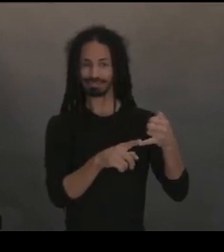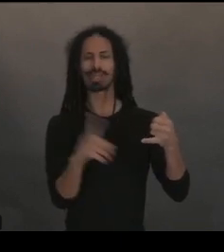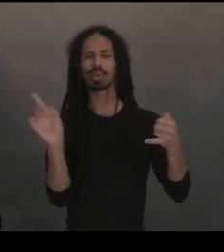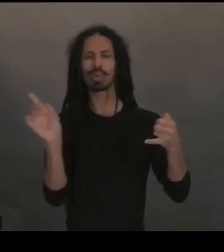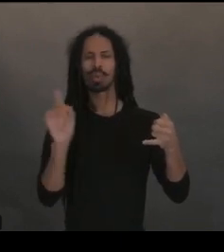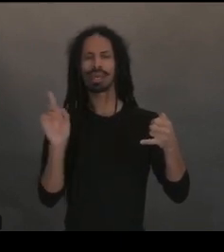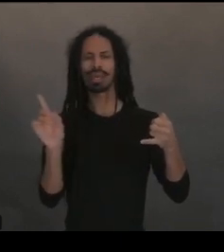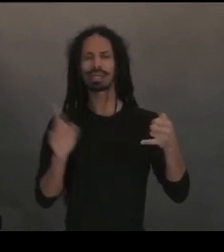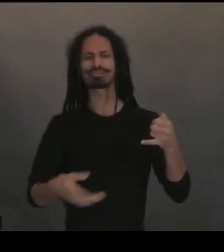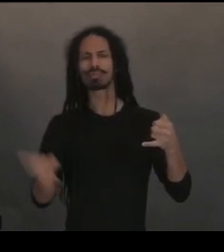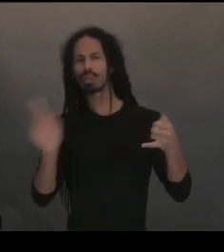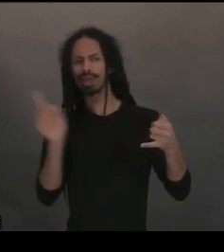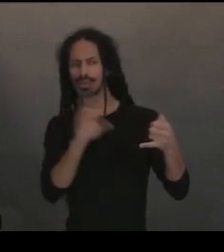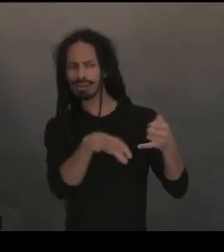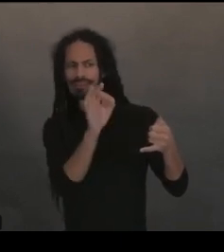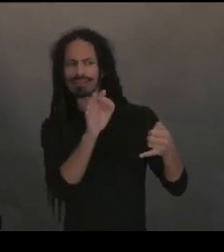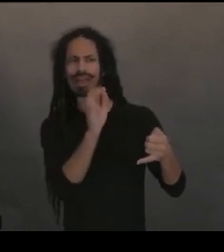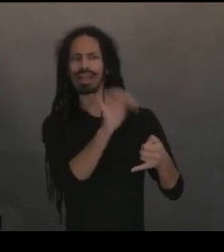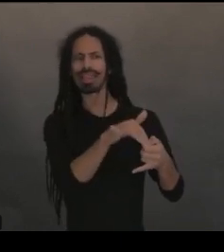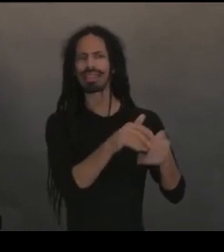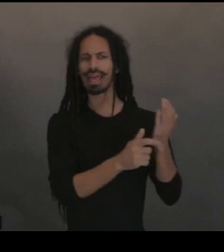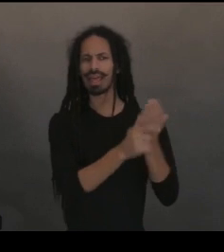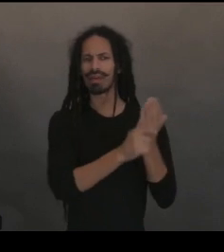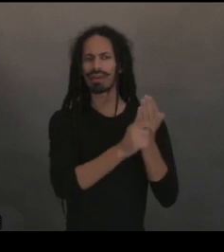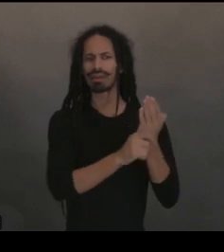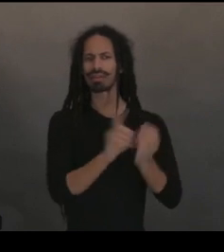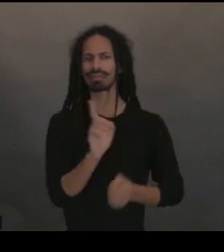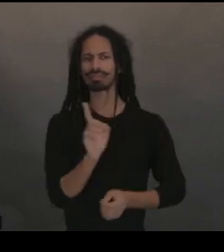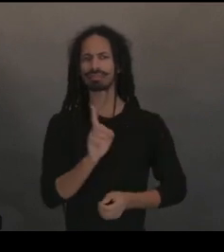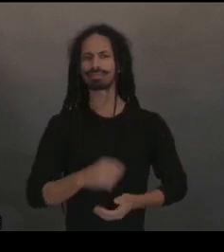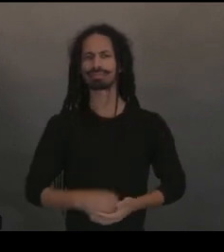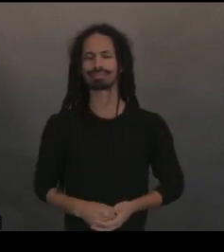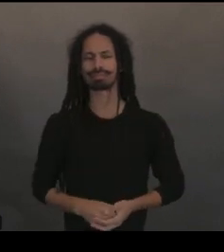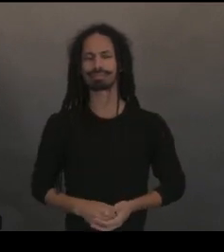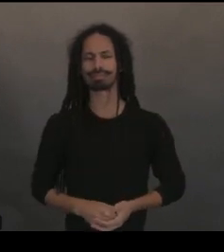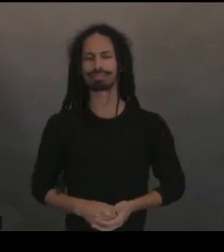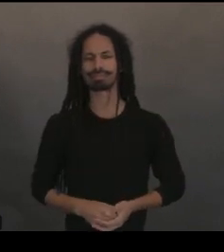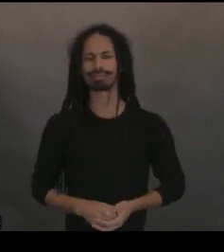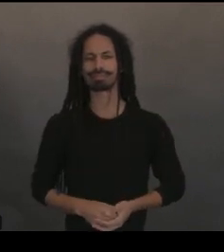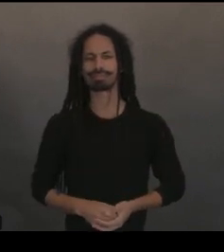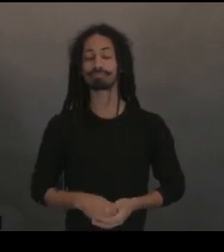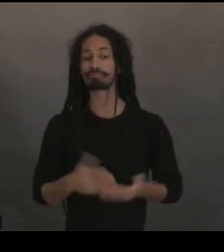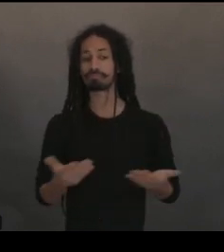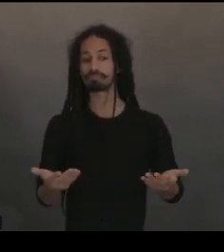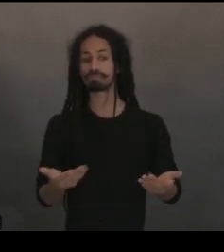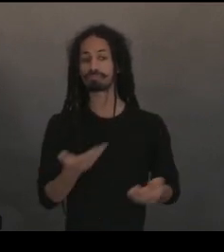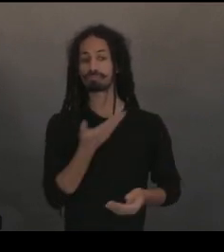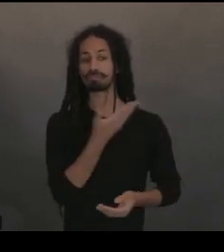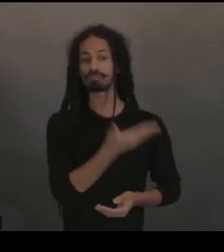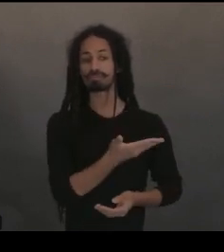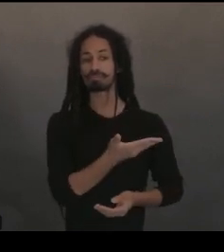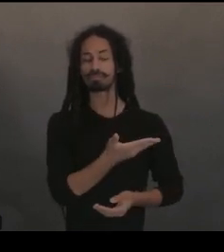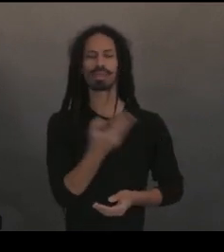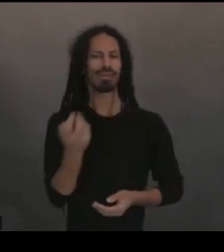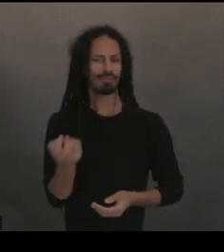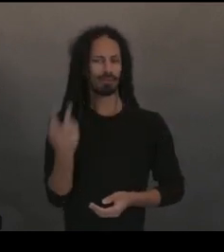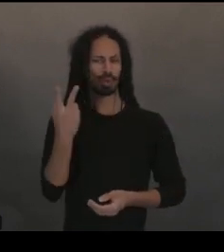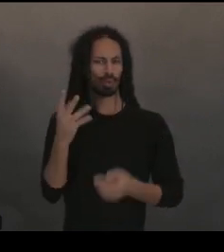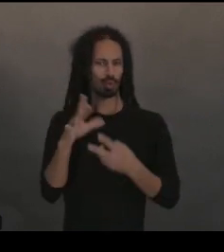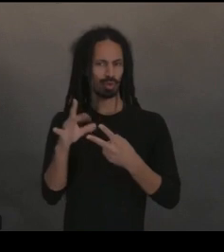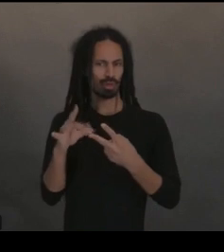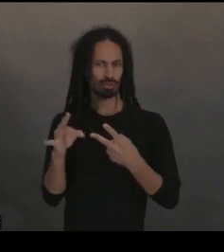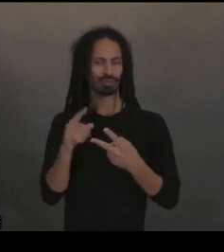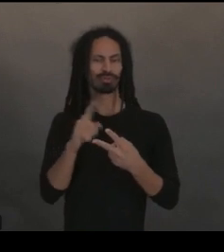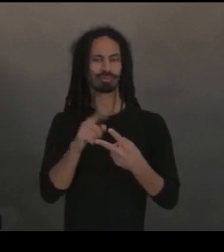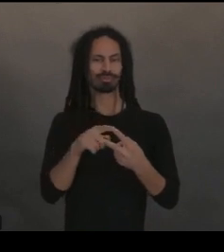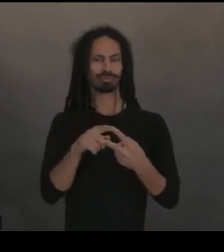find or retrieve this work? So we have 2 indications of where. We